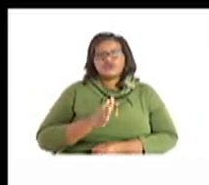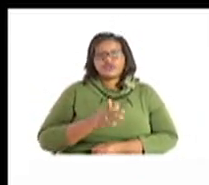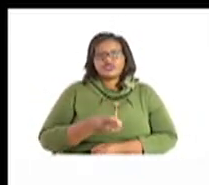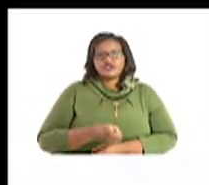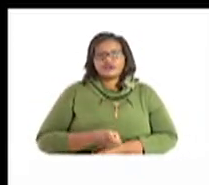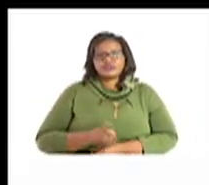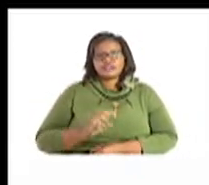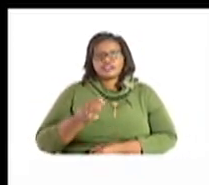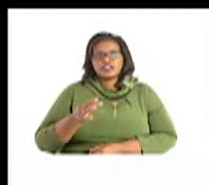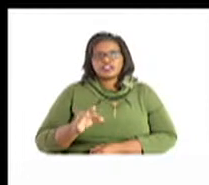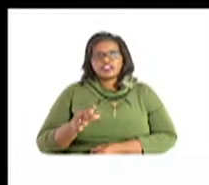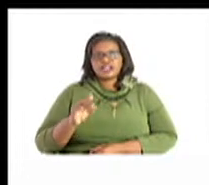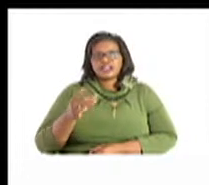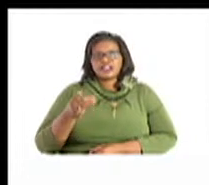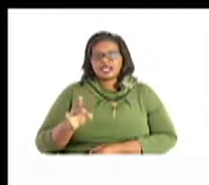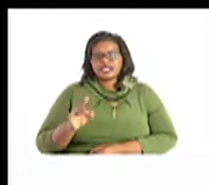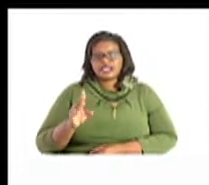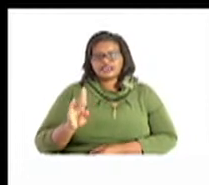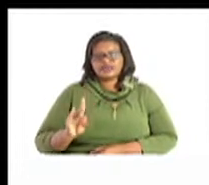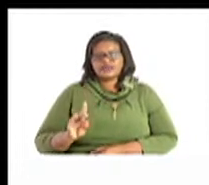15,937,